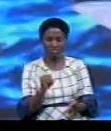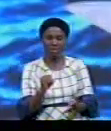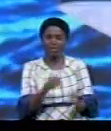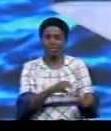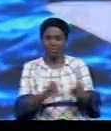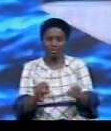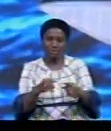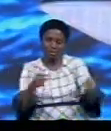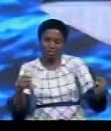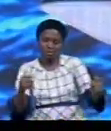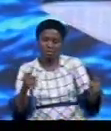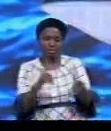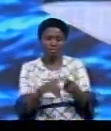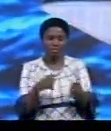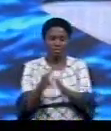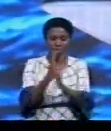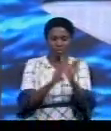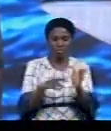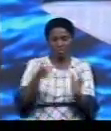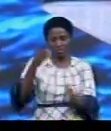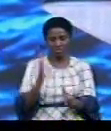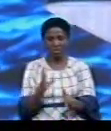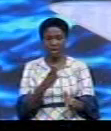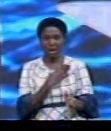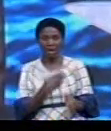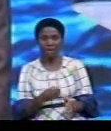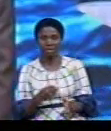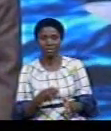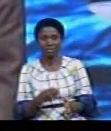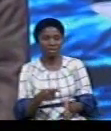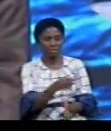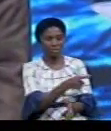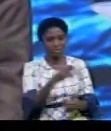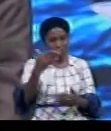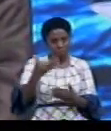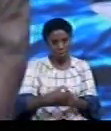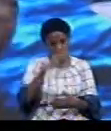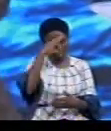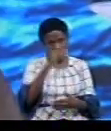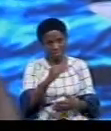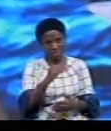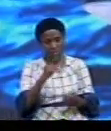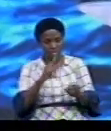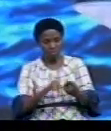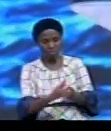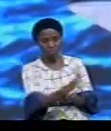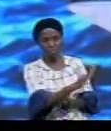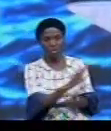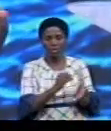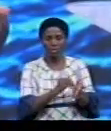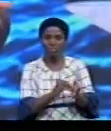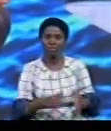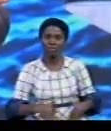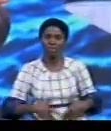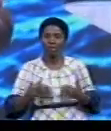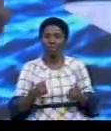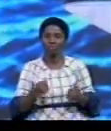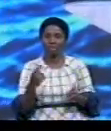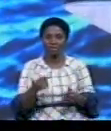their lives, a runaway backslider. Once you get married to